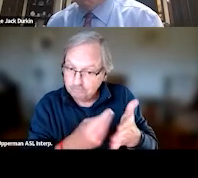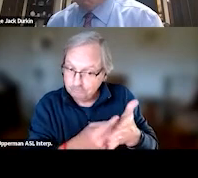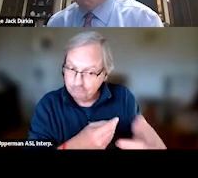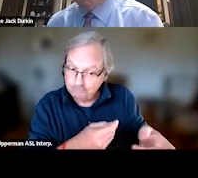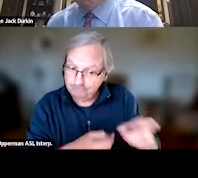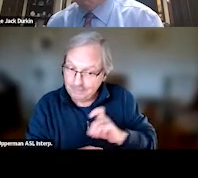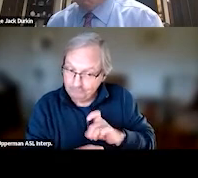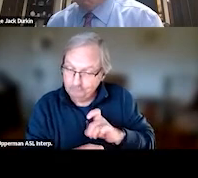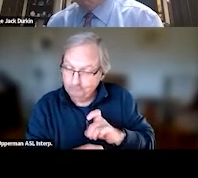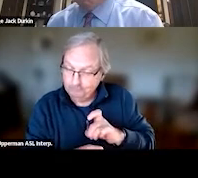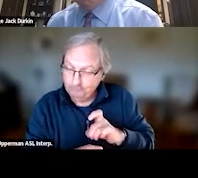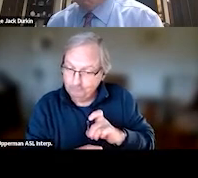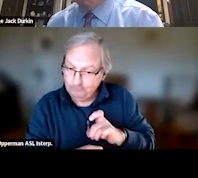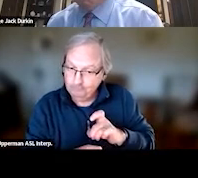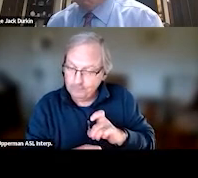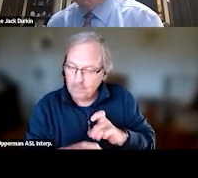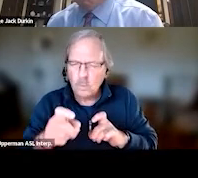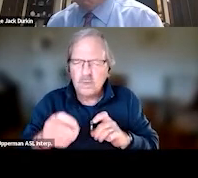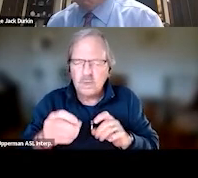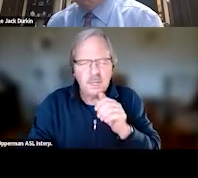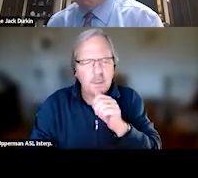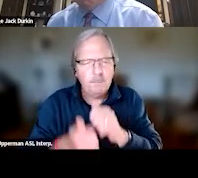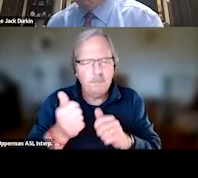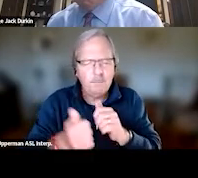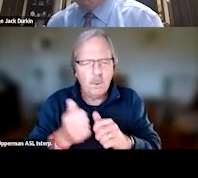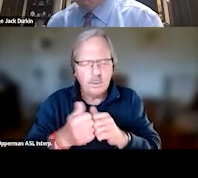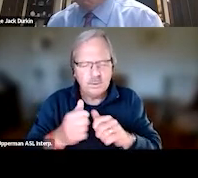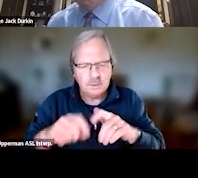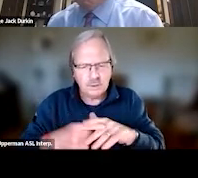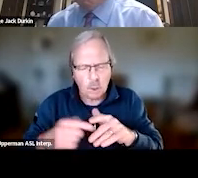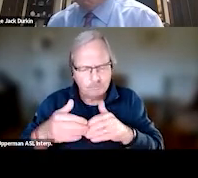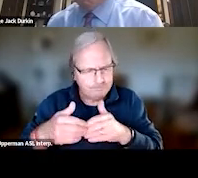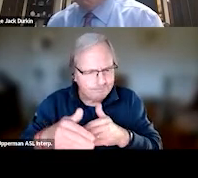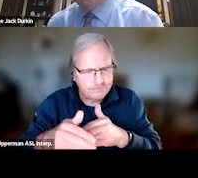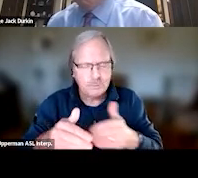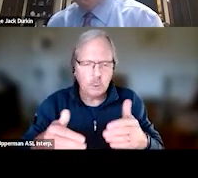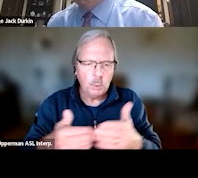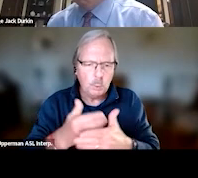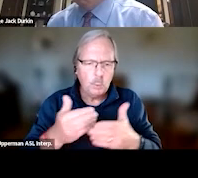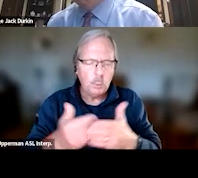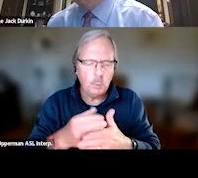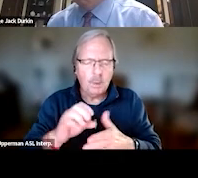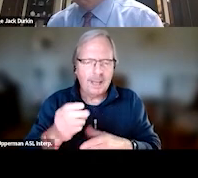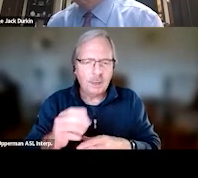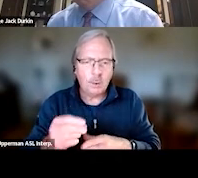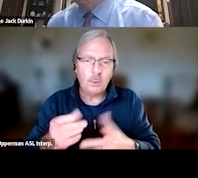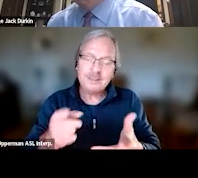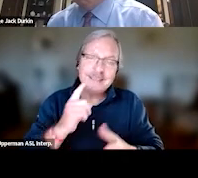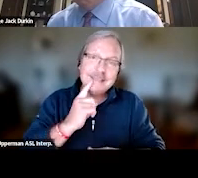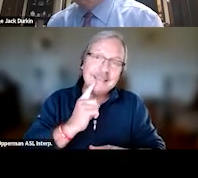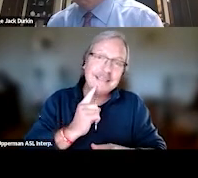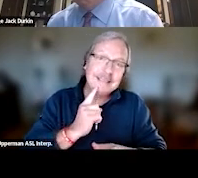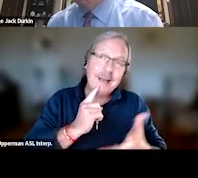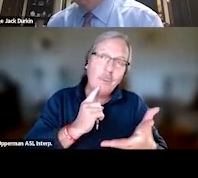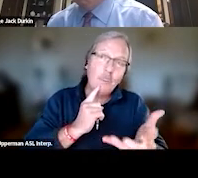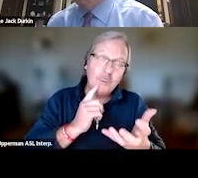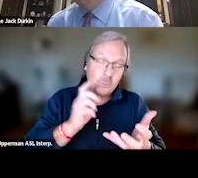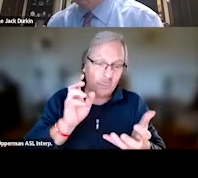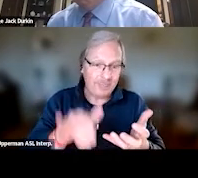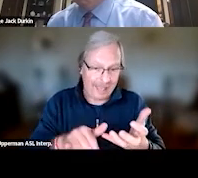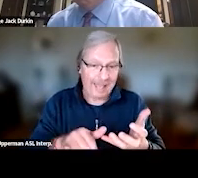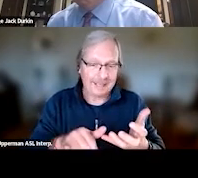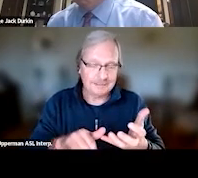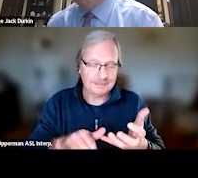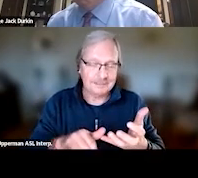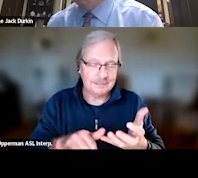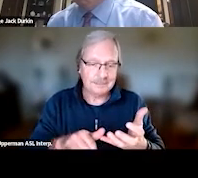really what you need the most of to launch a new ECHO is a desire. And from there, you can make it happen. You can